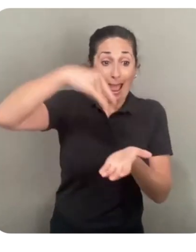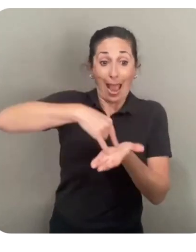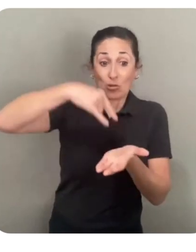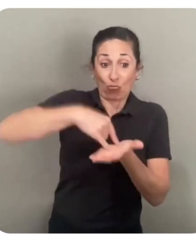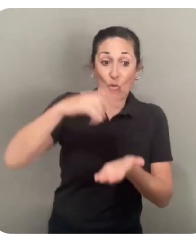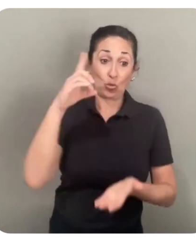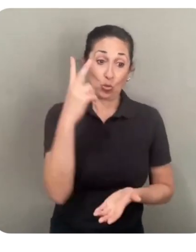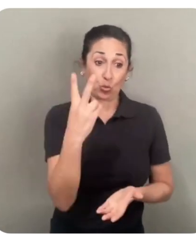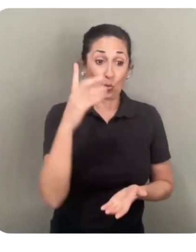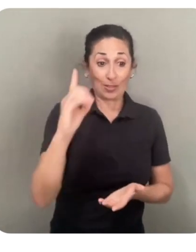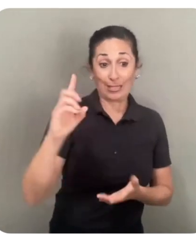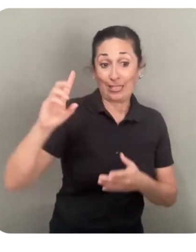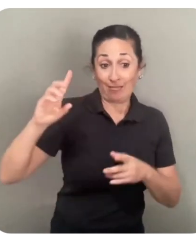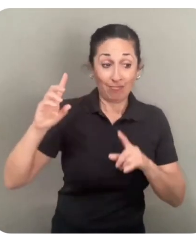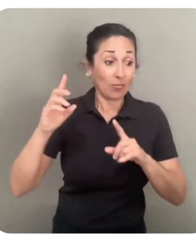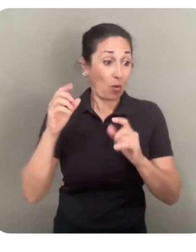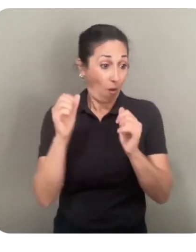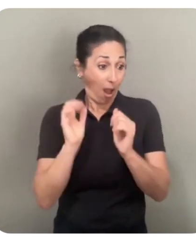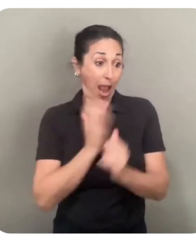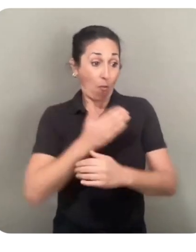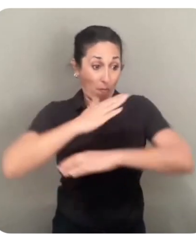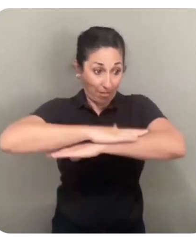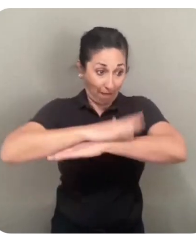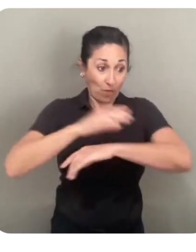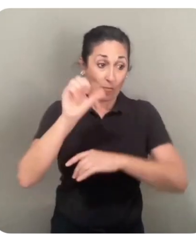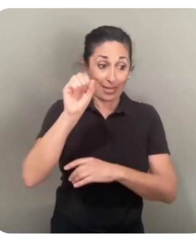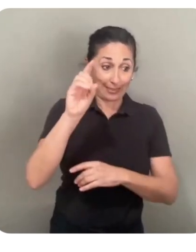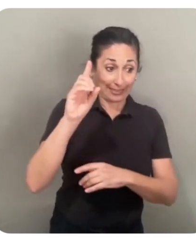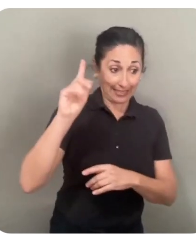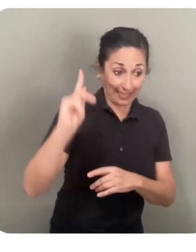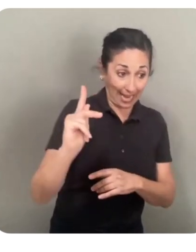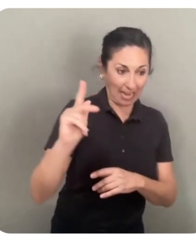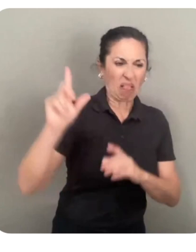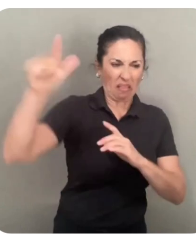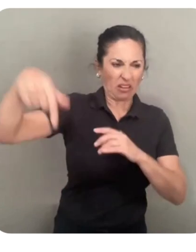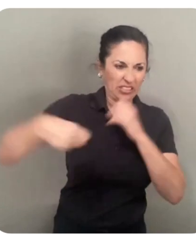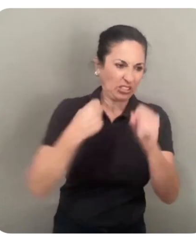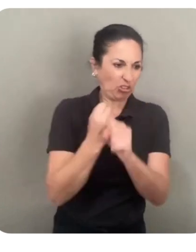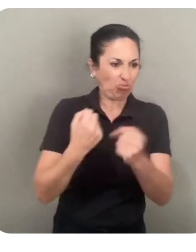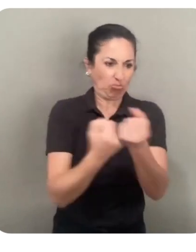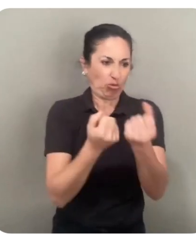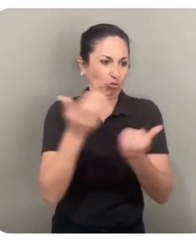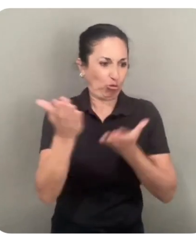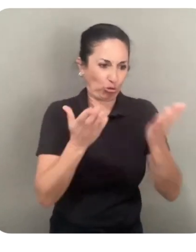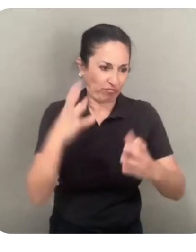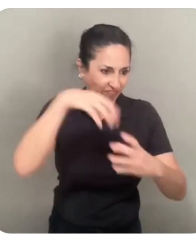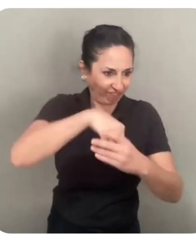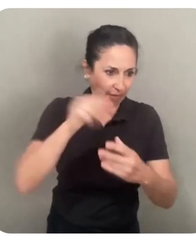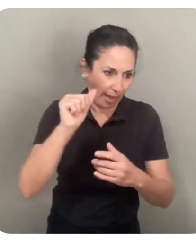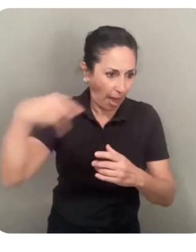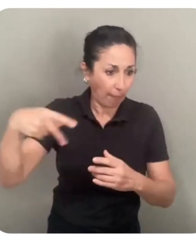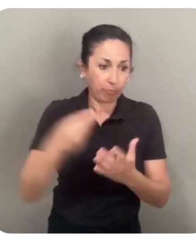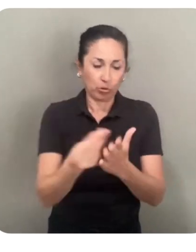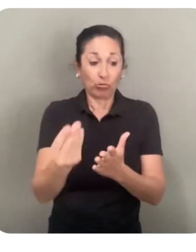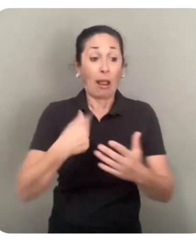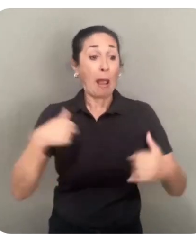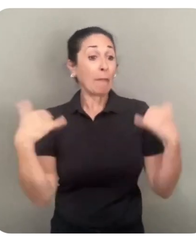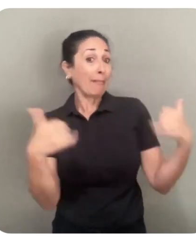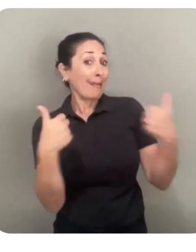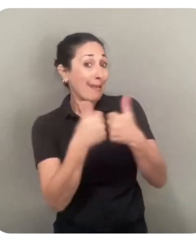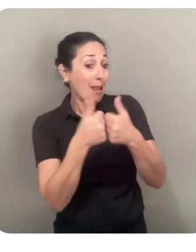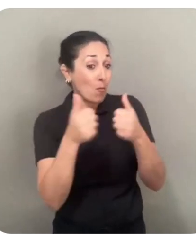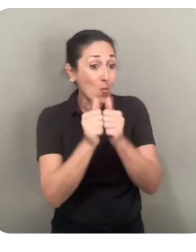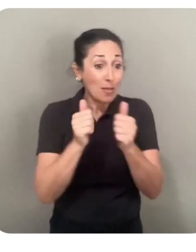service integrations like in-app purchases. When I play games with my brothers in mixed reality, we're